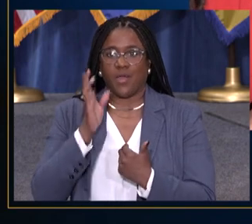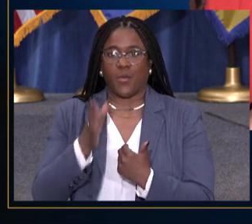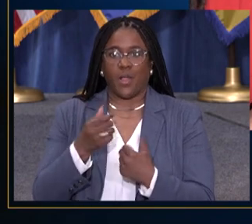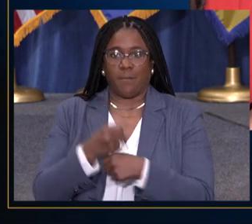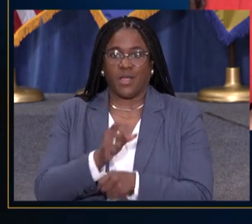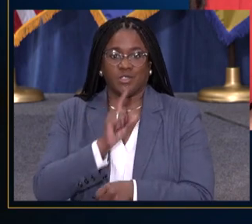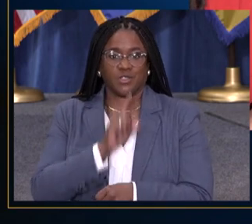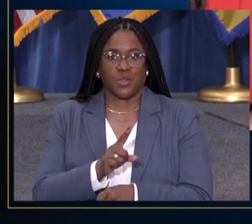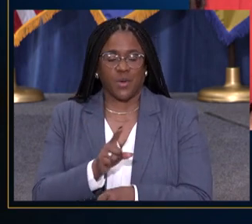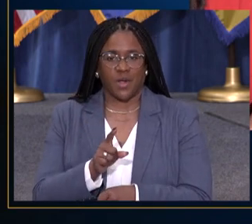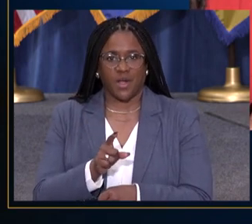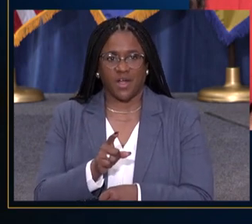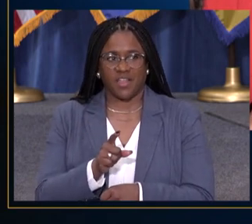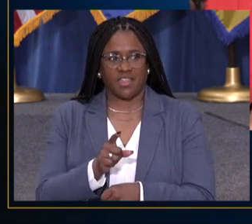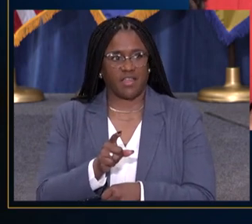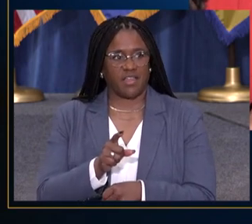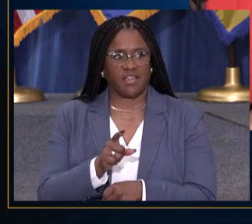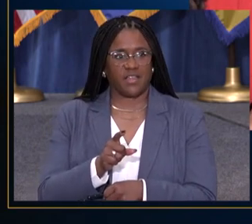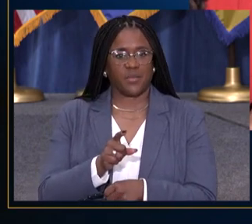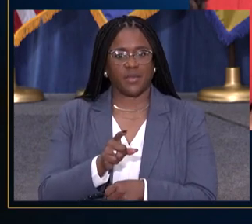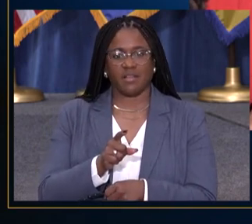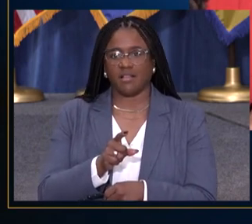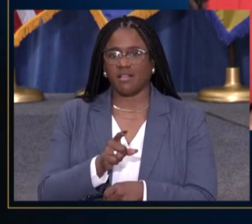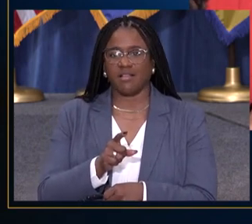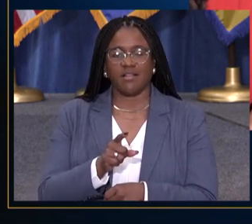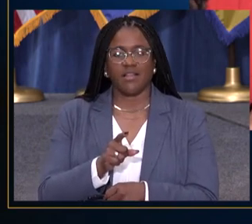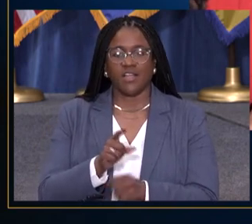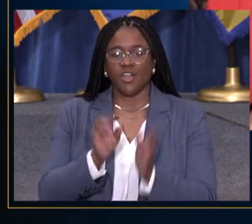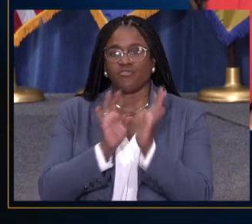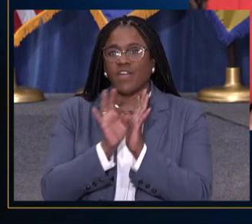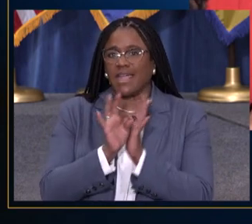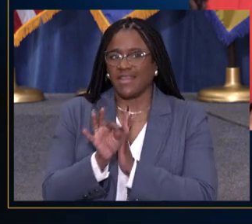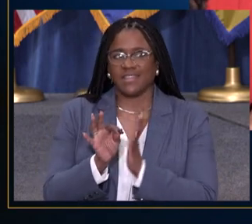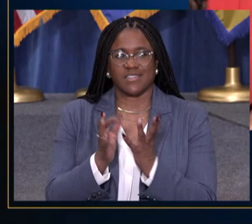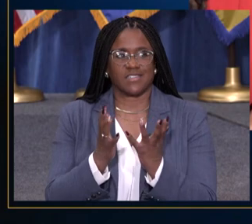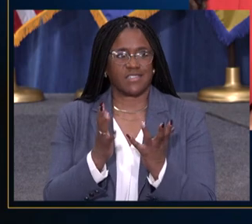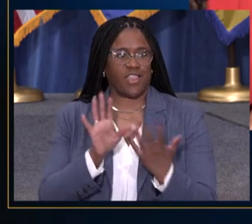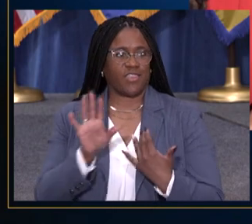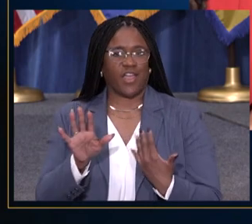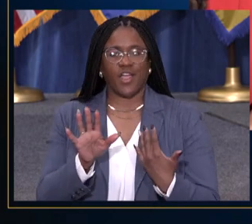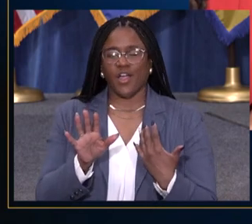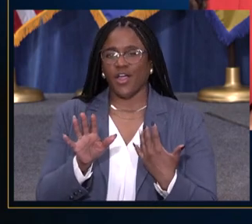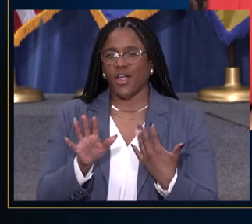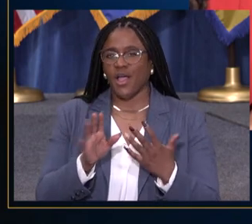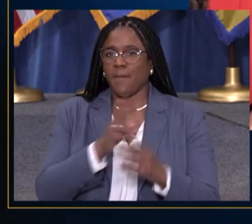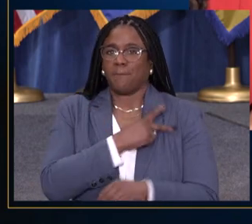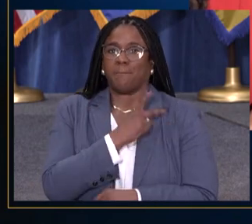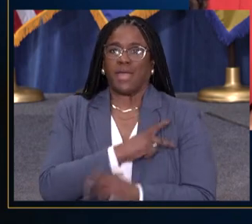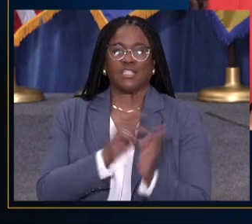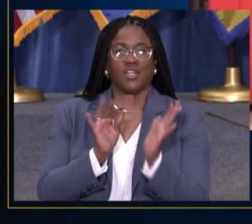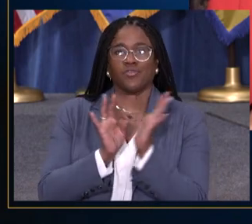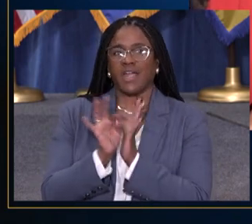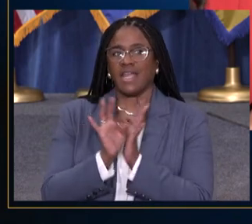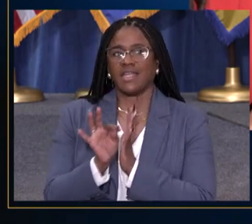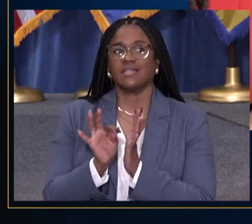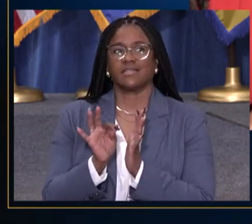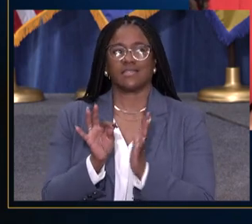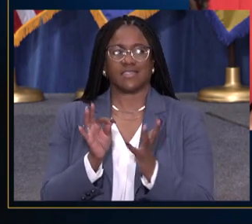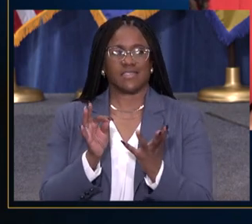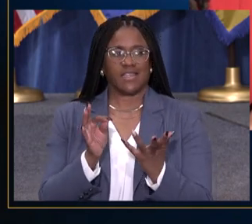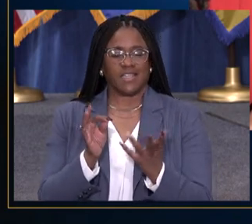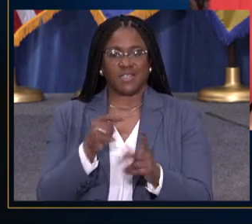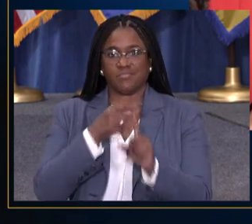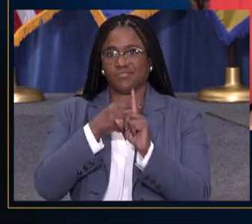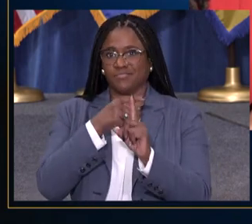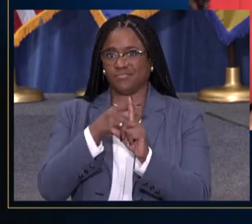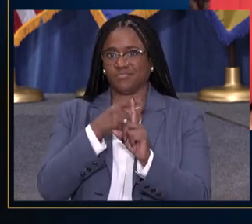sure their ratings are, their patient ratings are,